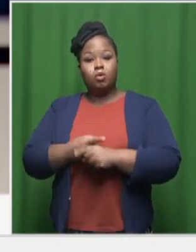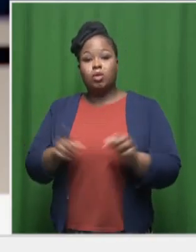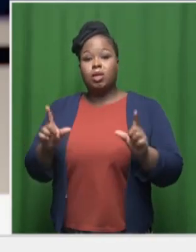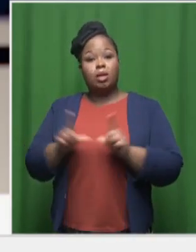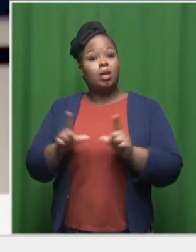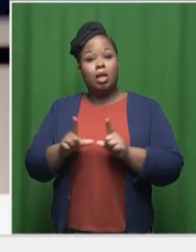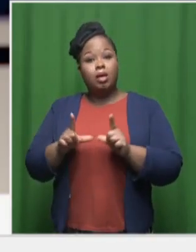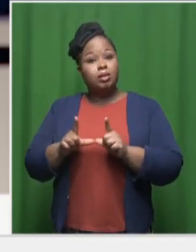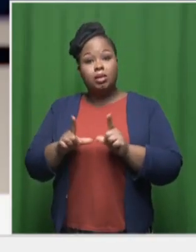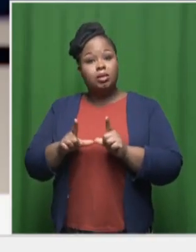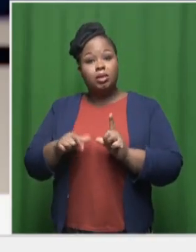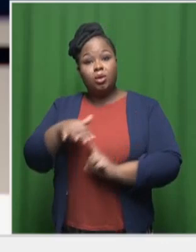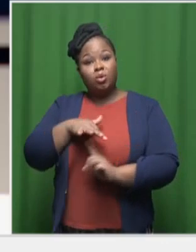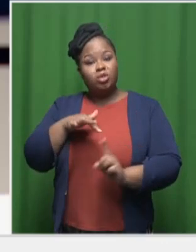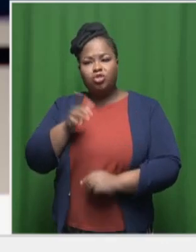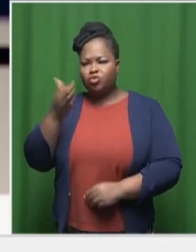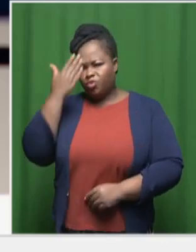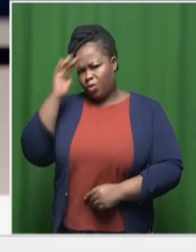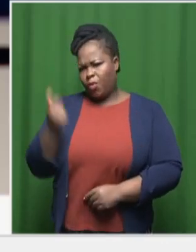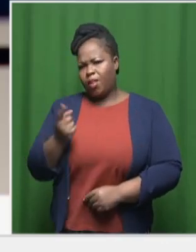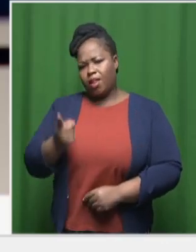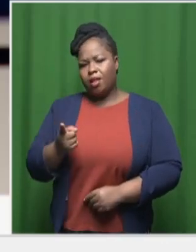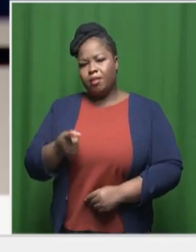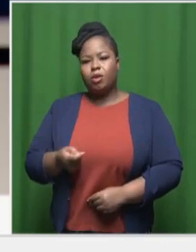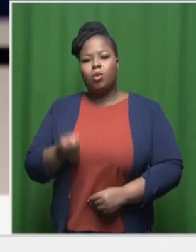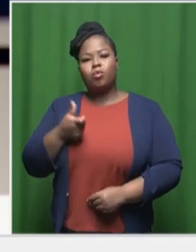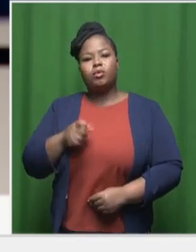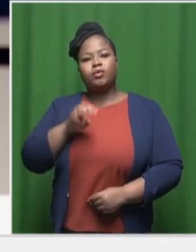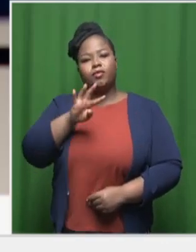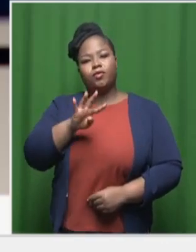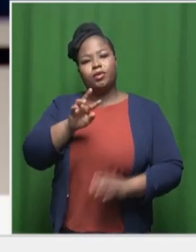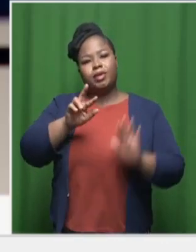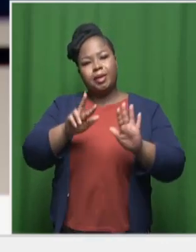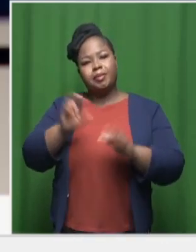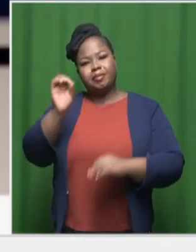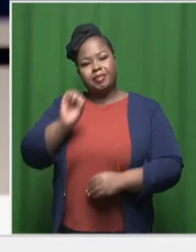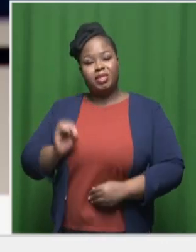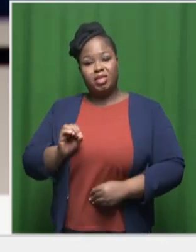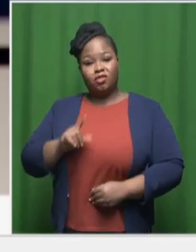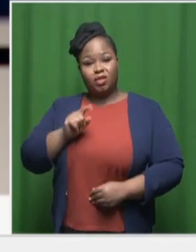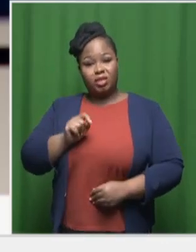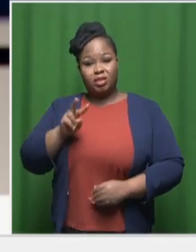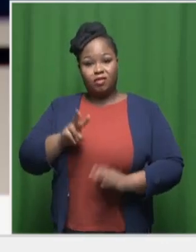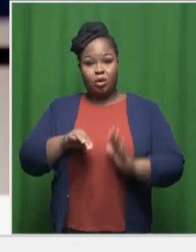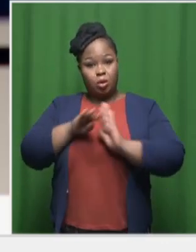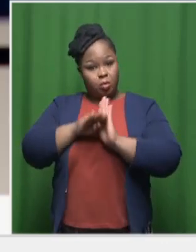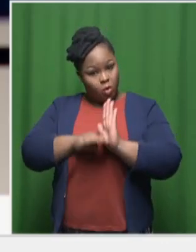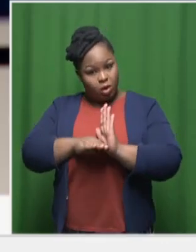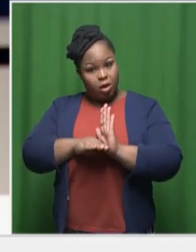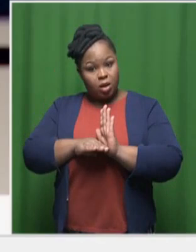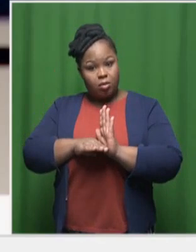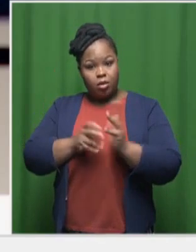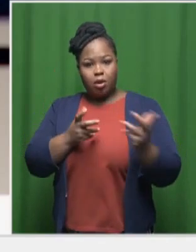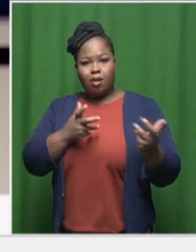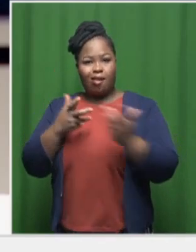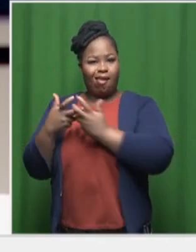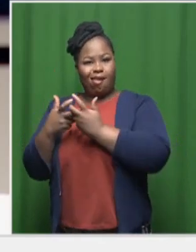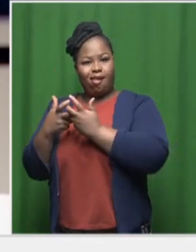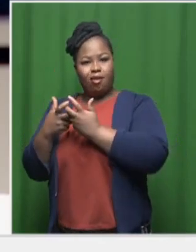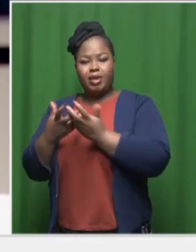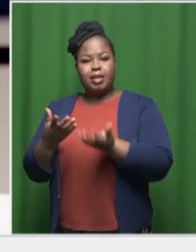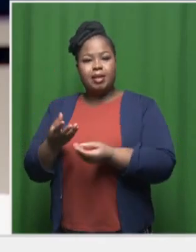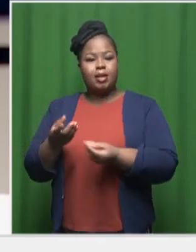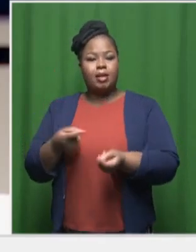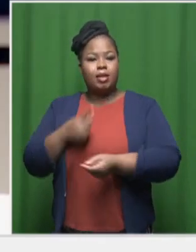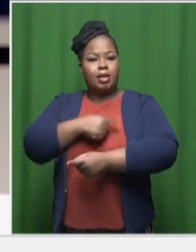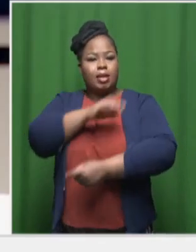licensing conditions. You may know this, about 48% of the television programming is geared towards the unfunded